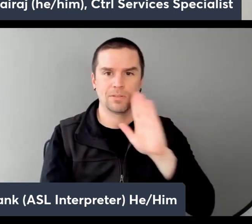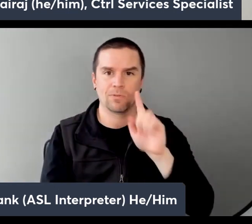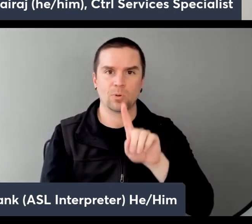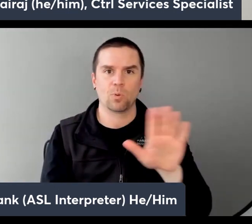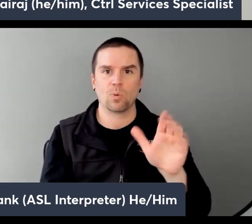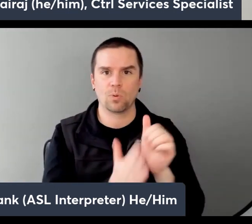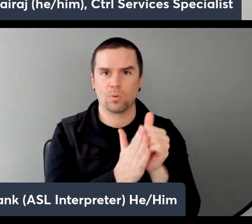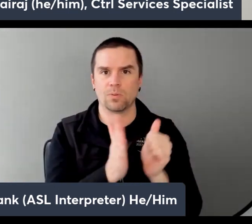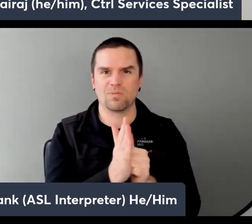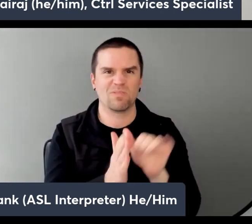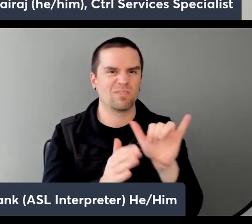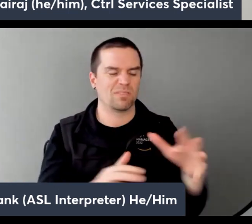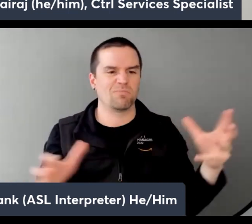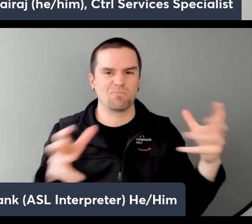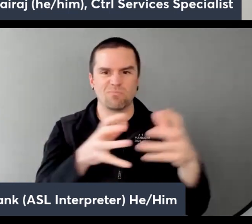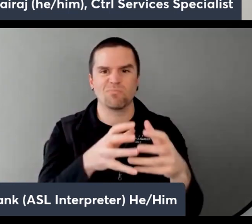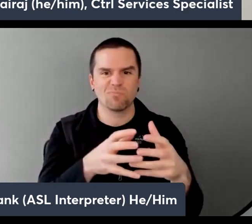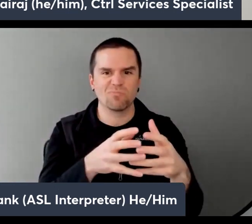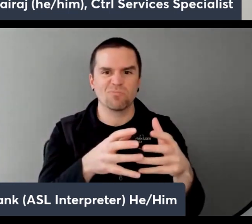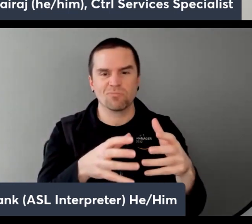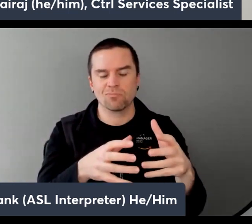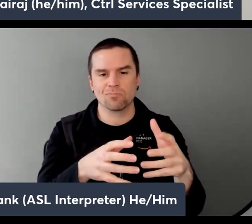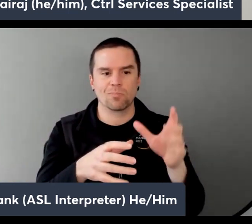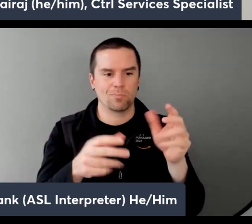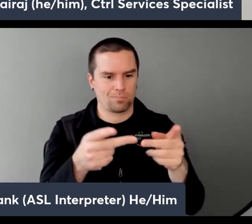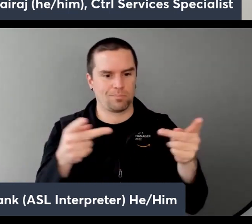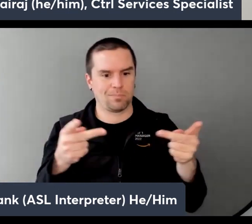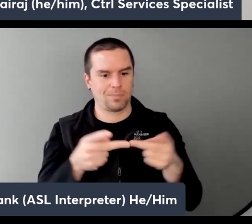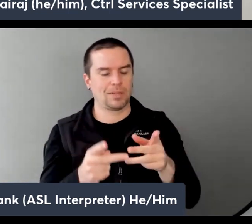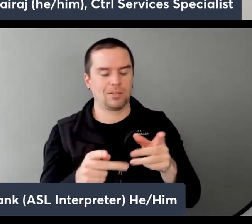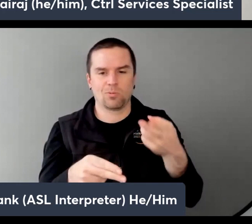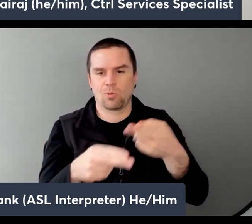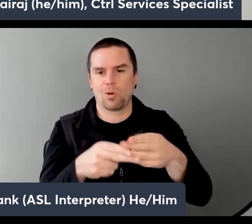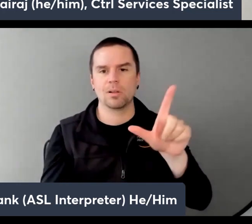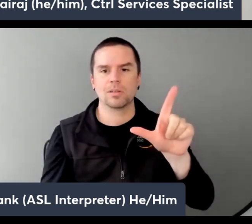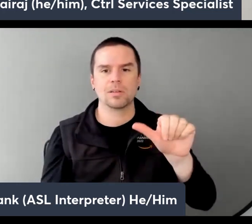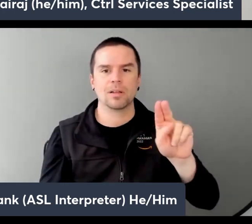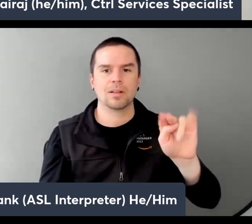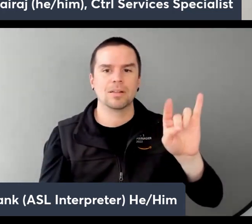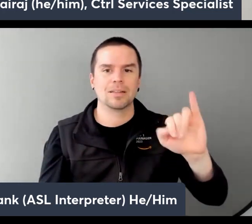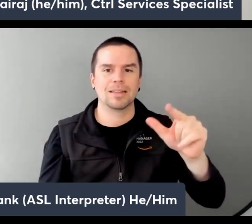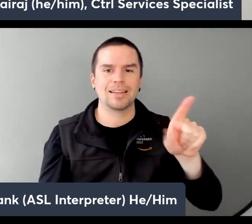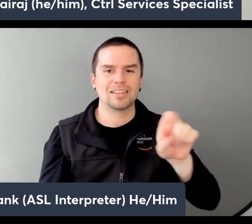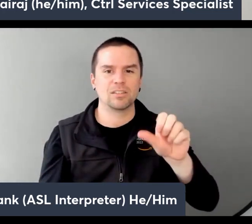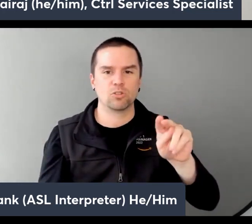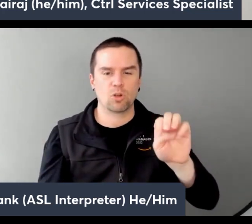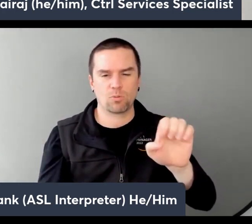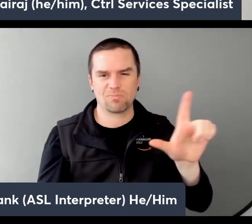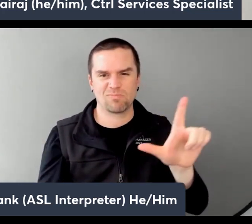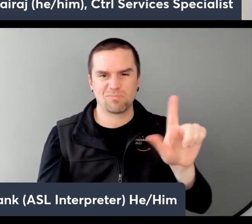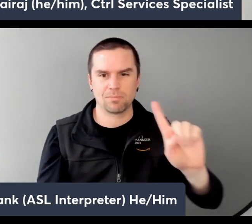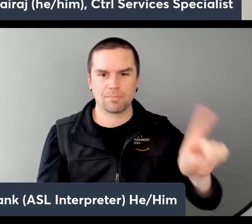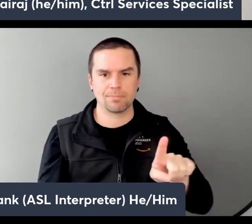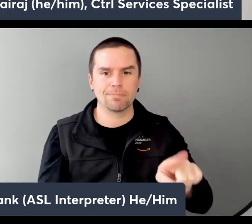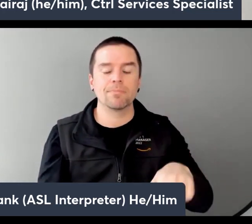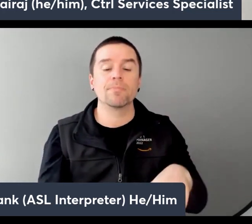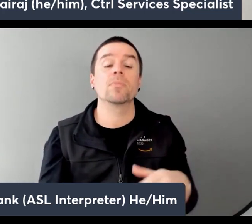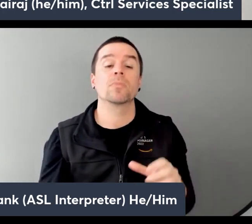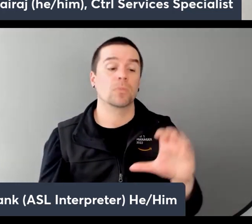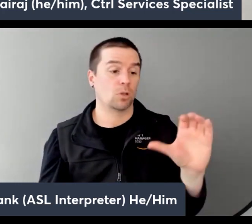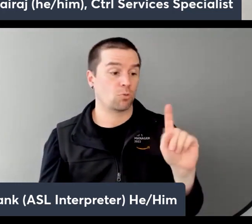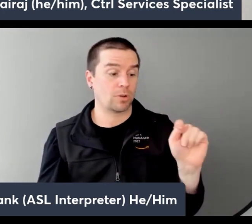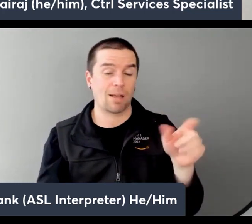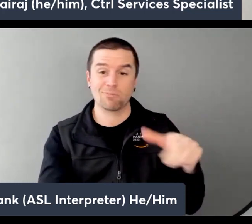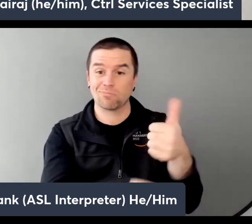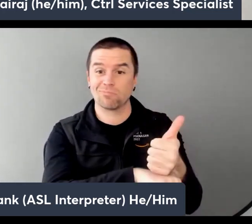is sort of loosely defined as a landing zone. And as I said, Control Tower itself sets up a landing zone which provides those features out of the